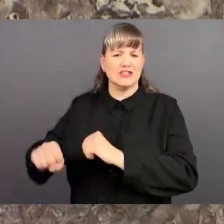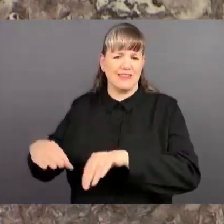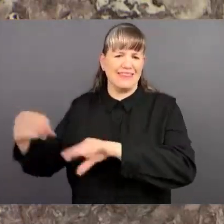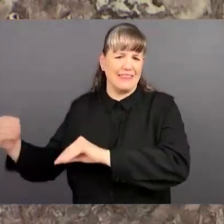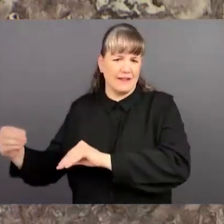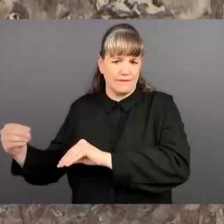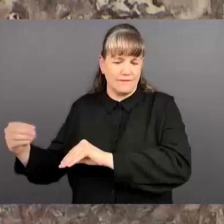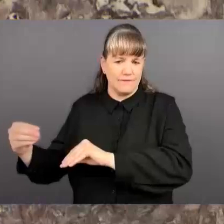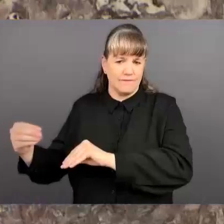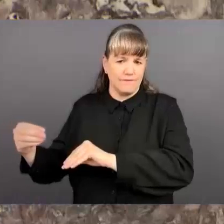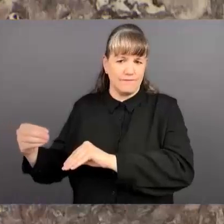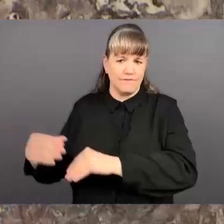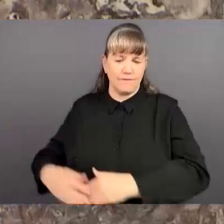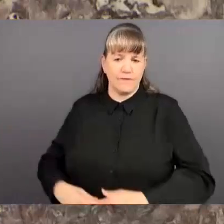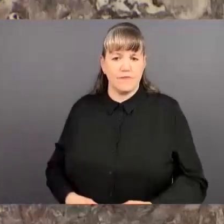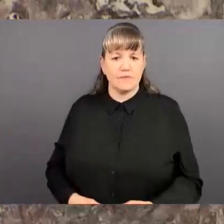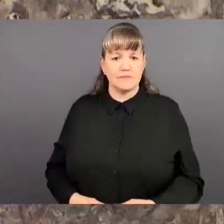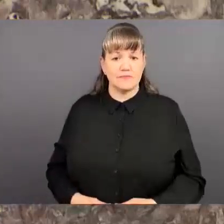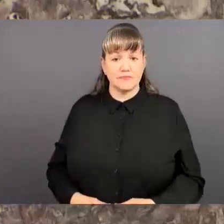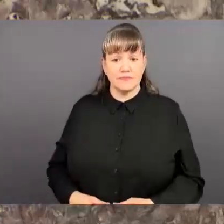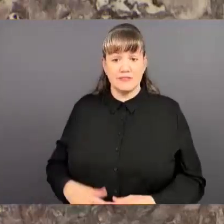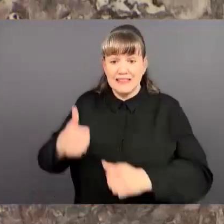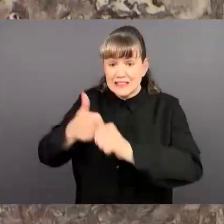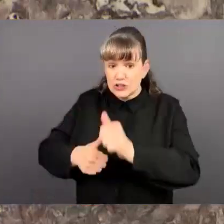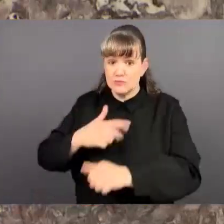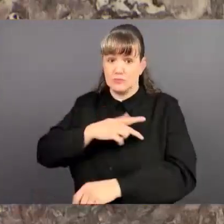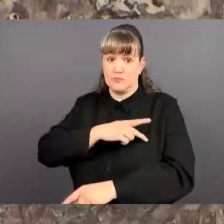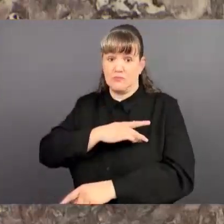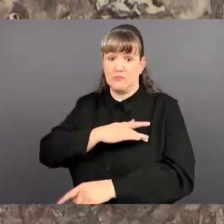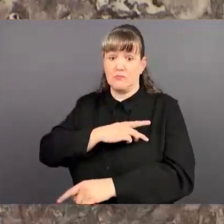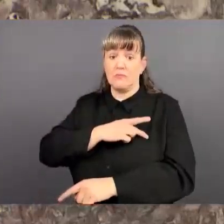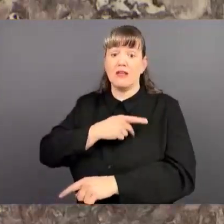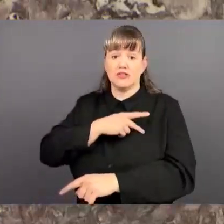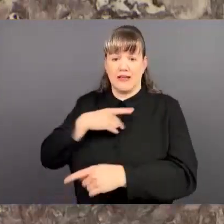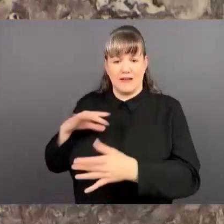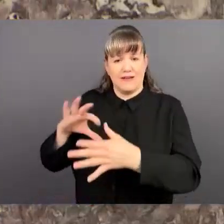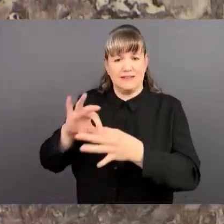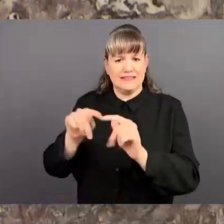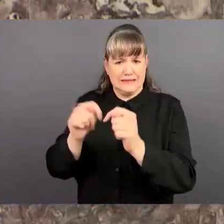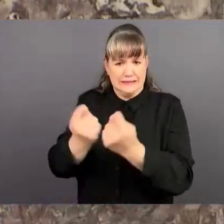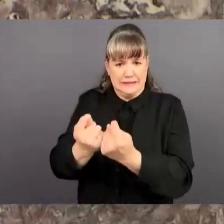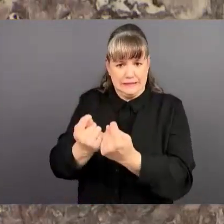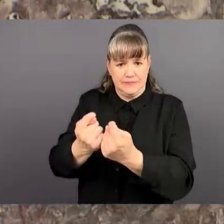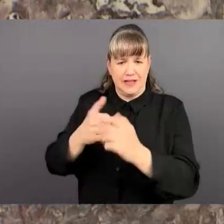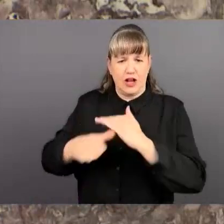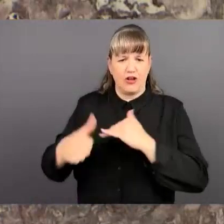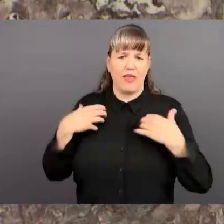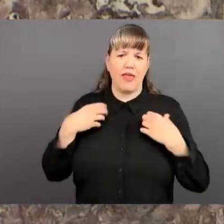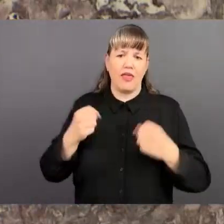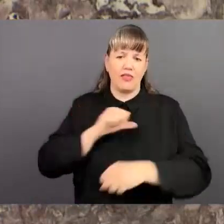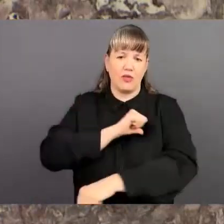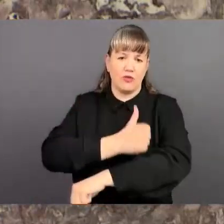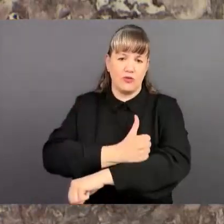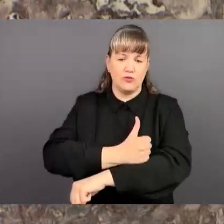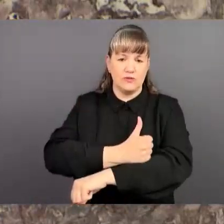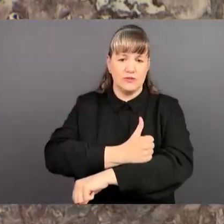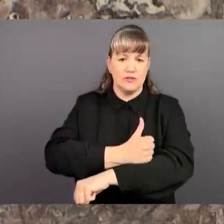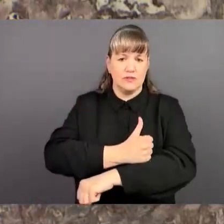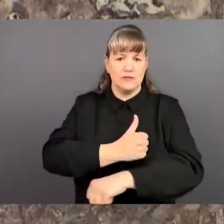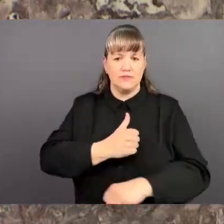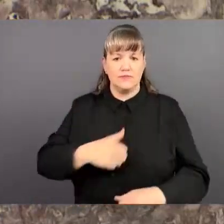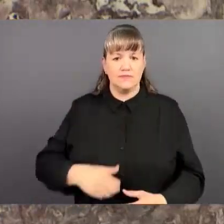to teams. Health authorities have the responsibility to ensure that those people continue to receive